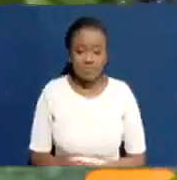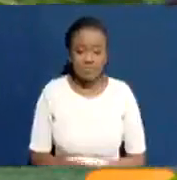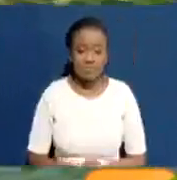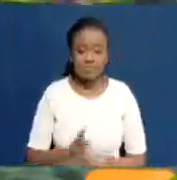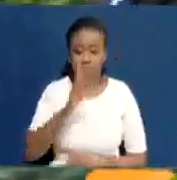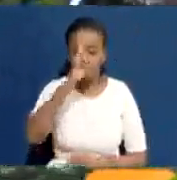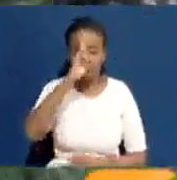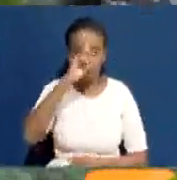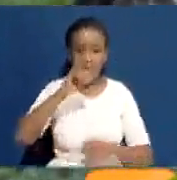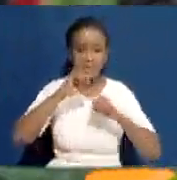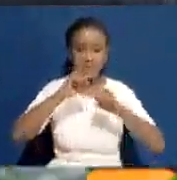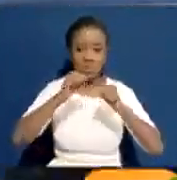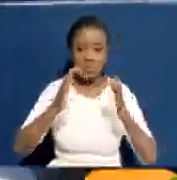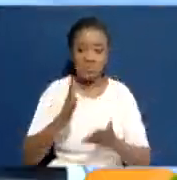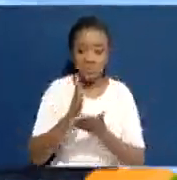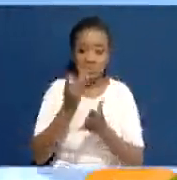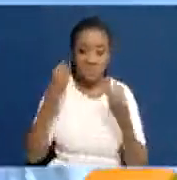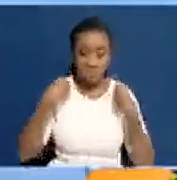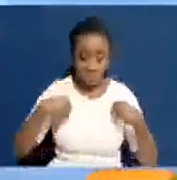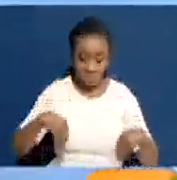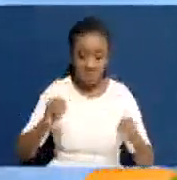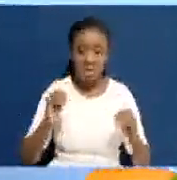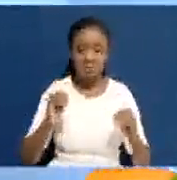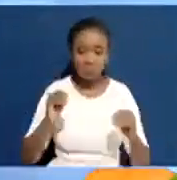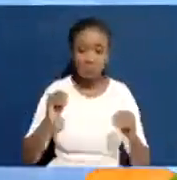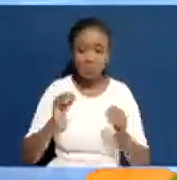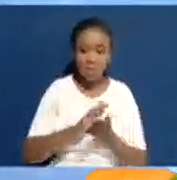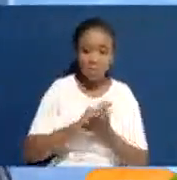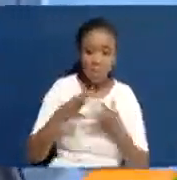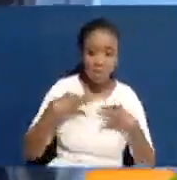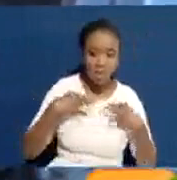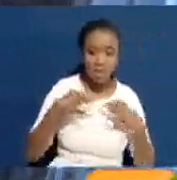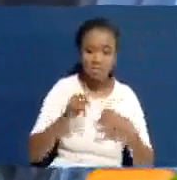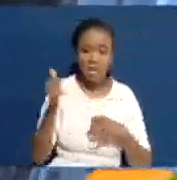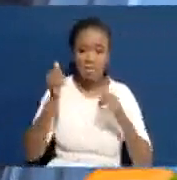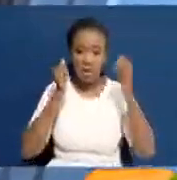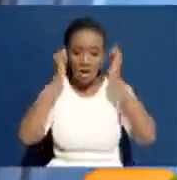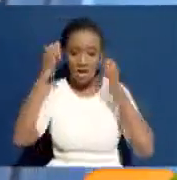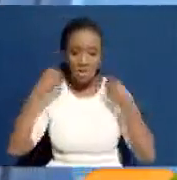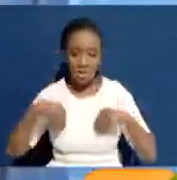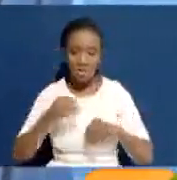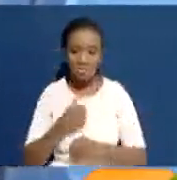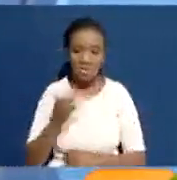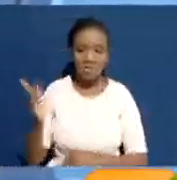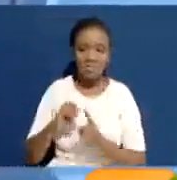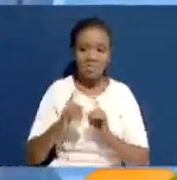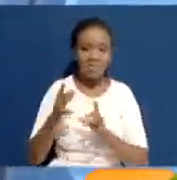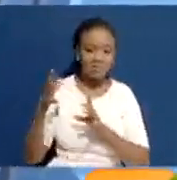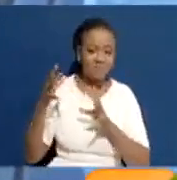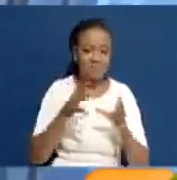police officers, some in uniform and others in plain clothes, are captured harassing a man who is adamant that he is not